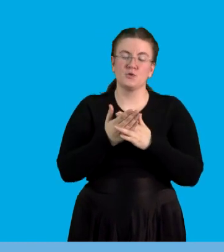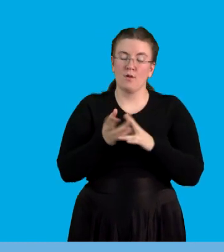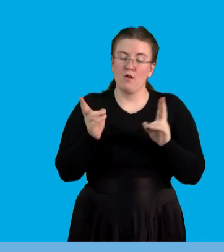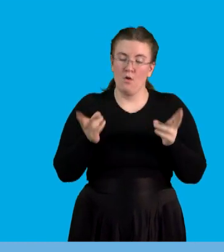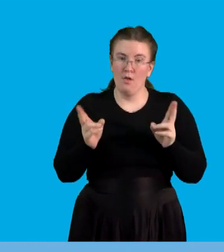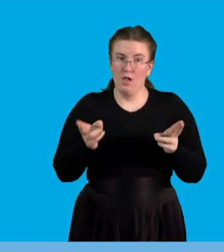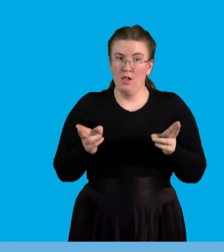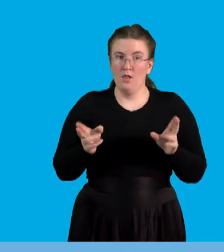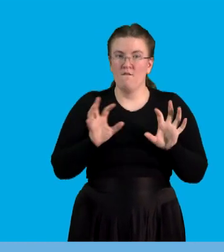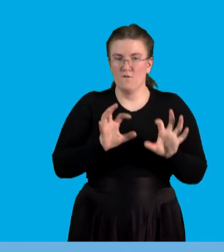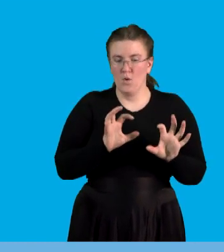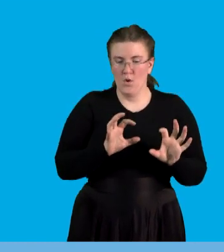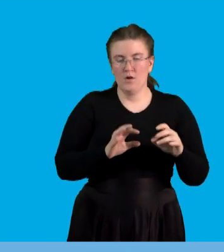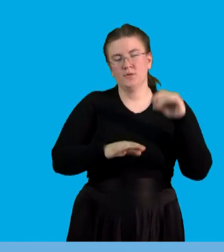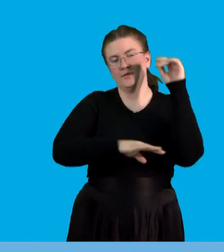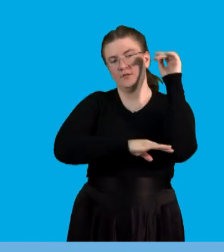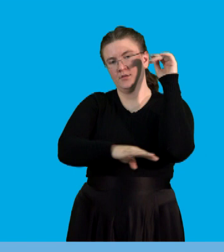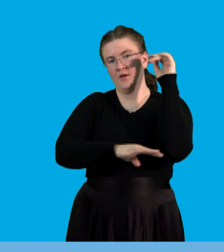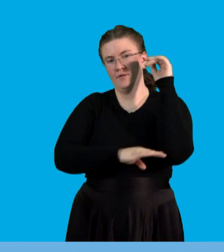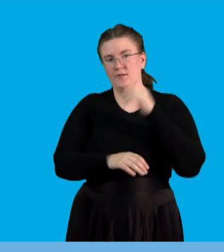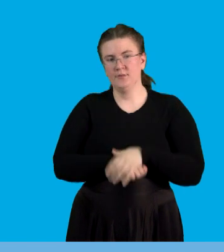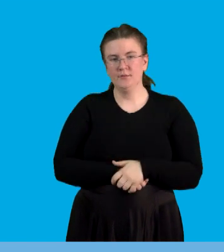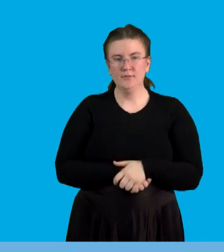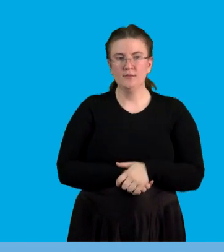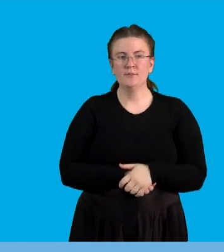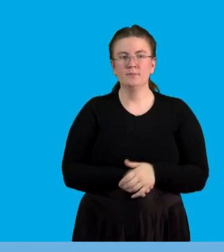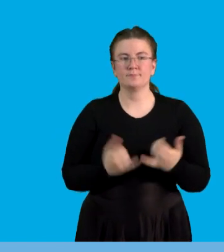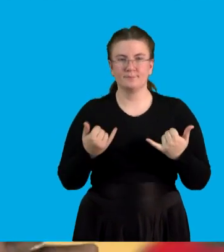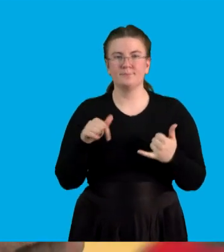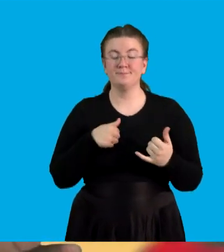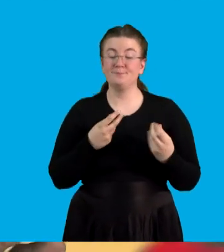force, being the normal force, and the surface. Now, with that